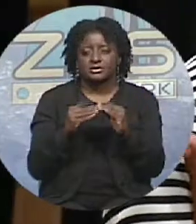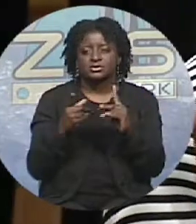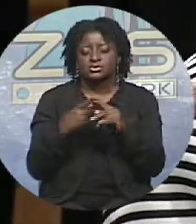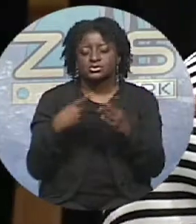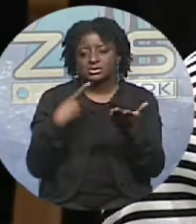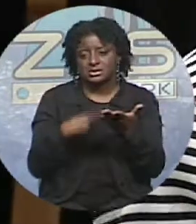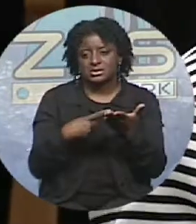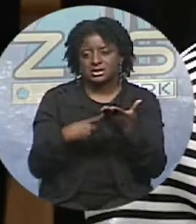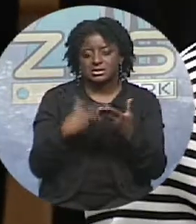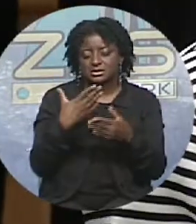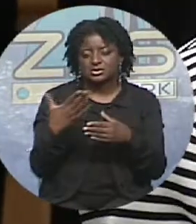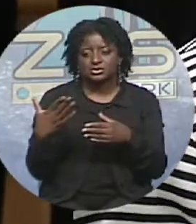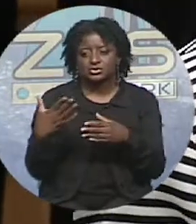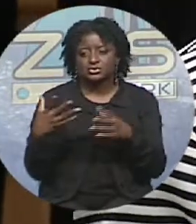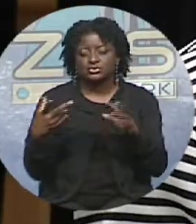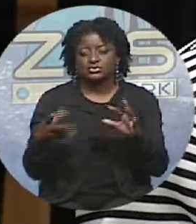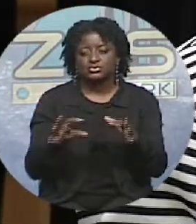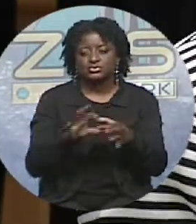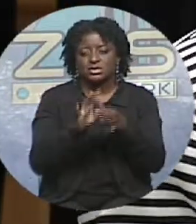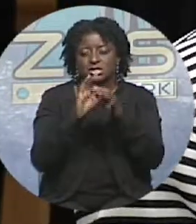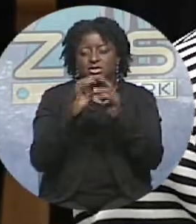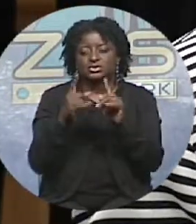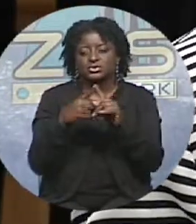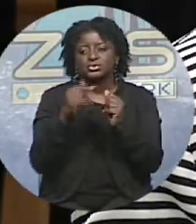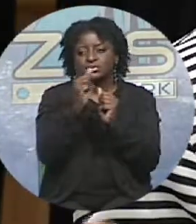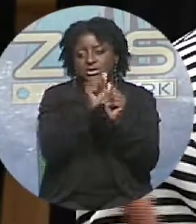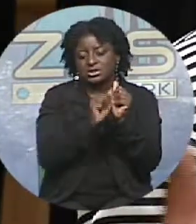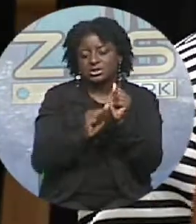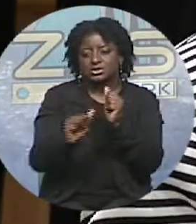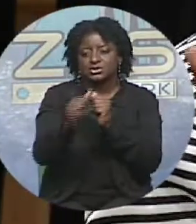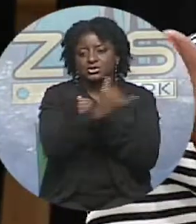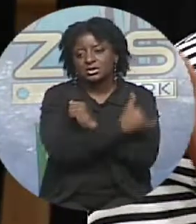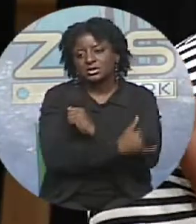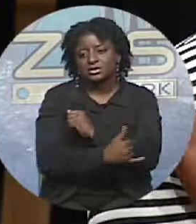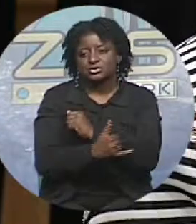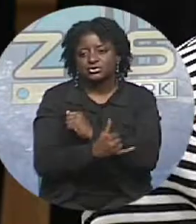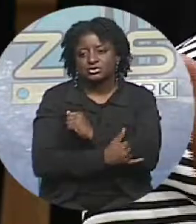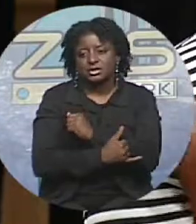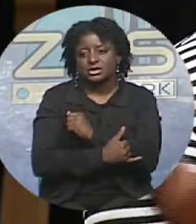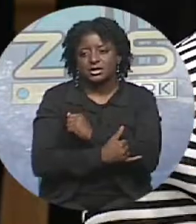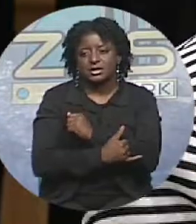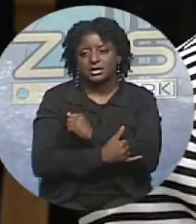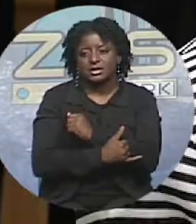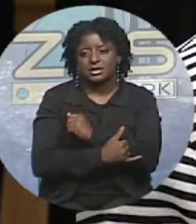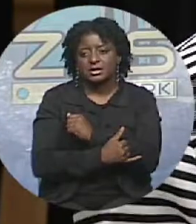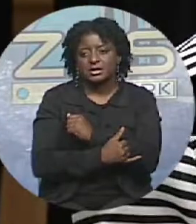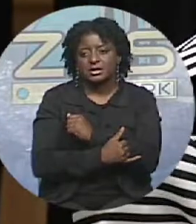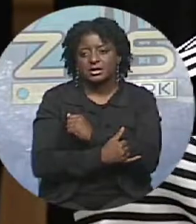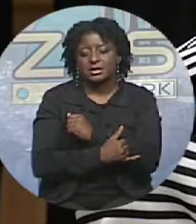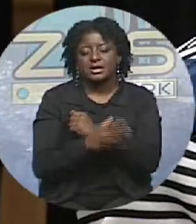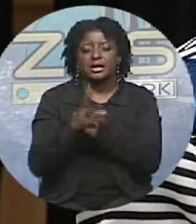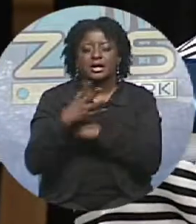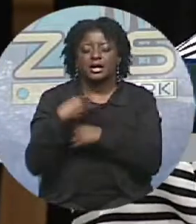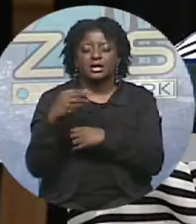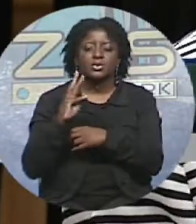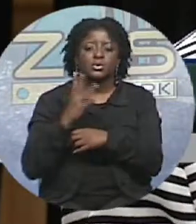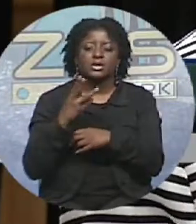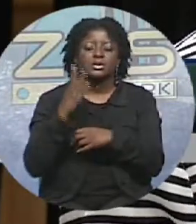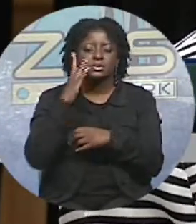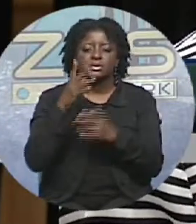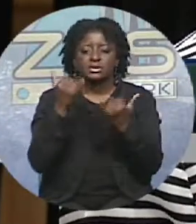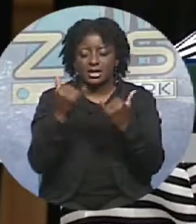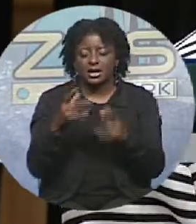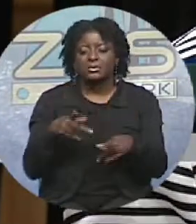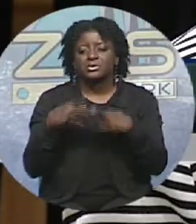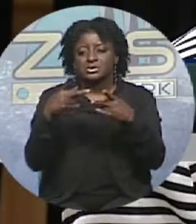issues related to each one of our countries, and we are going to now present that to our